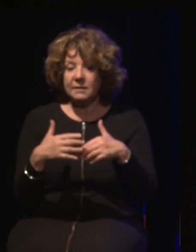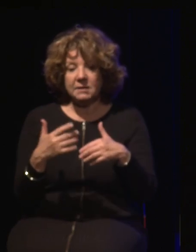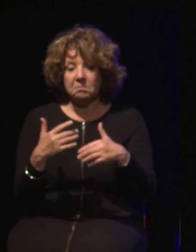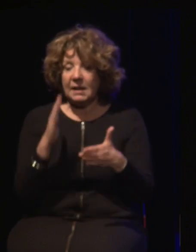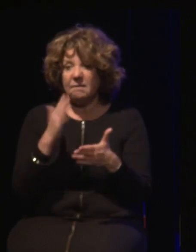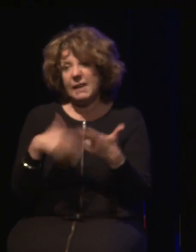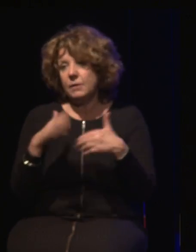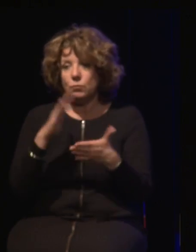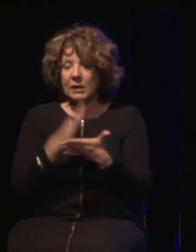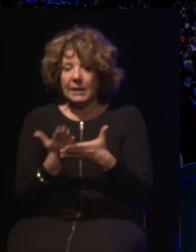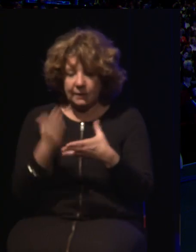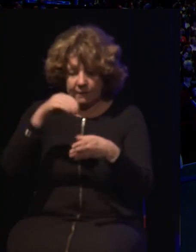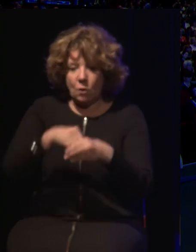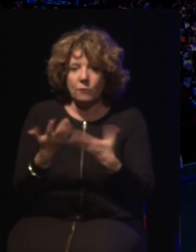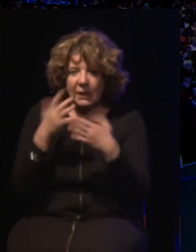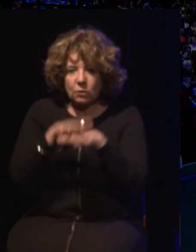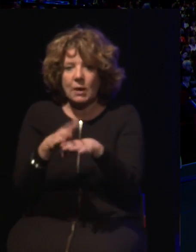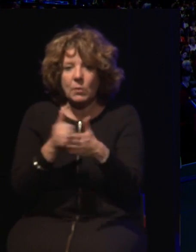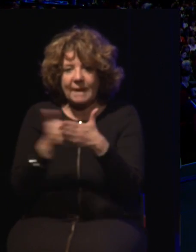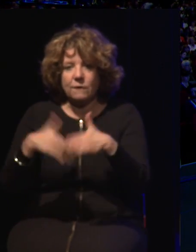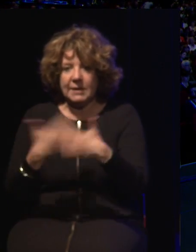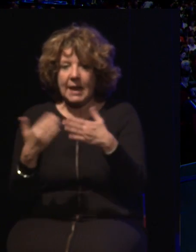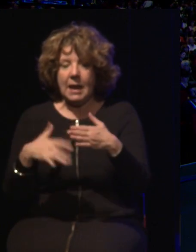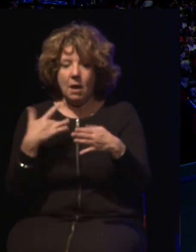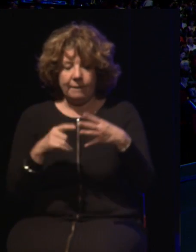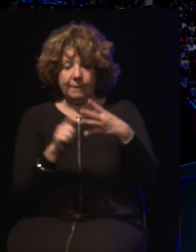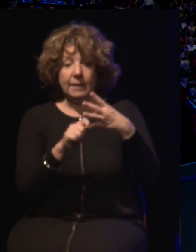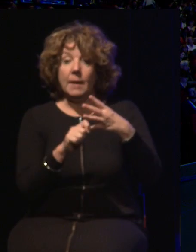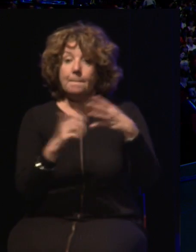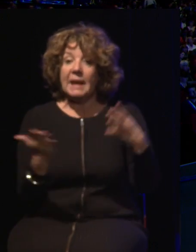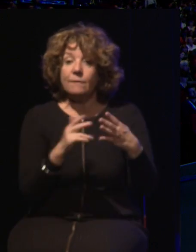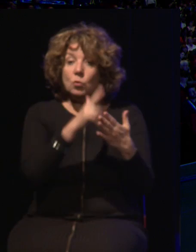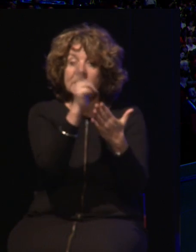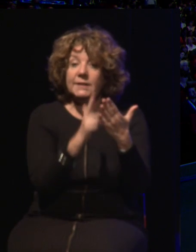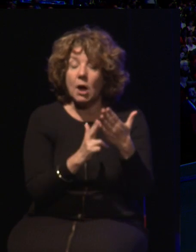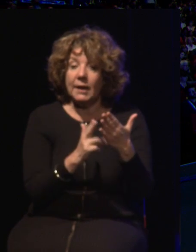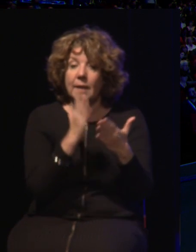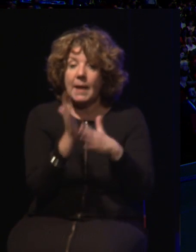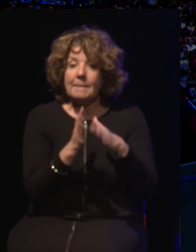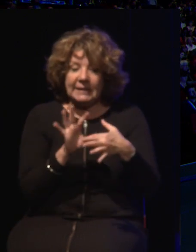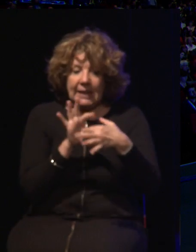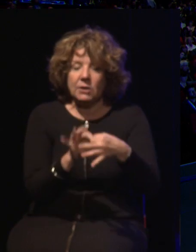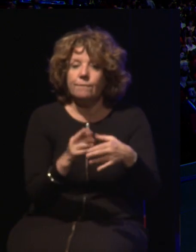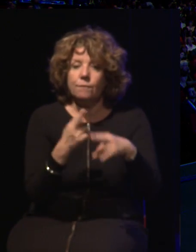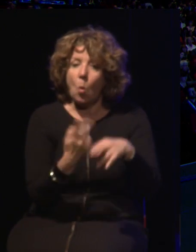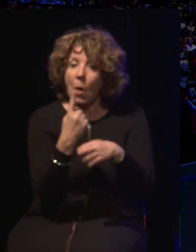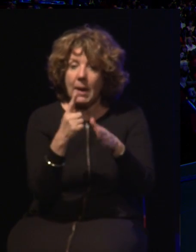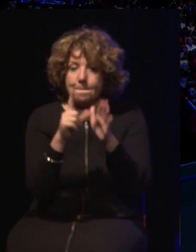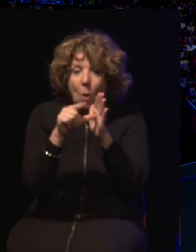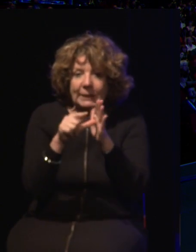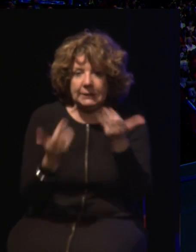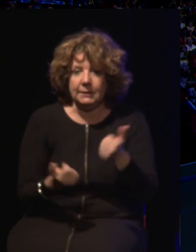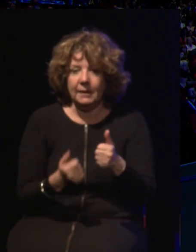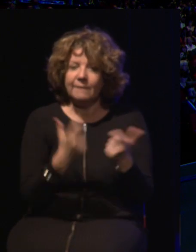The first order, playful design, is about engaging for a moment. It's about fun, has simple or no